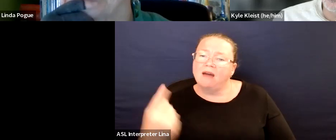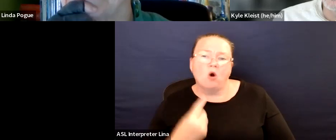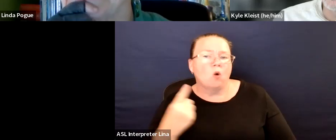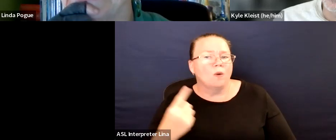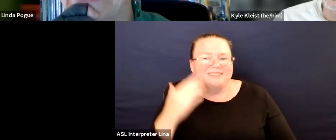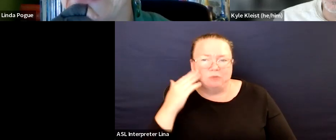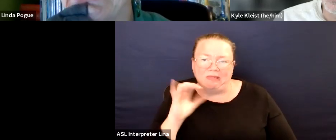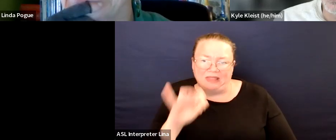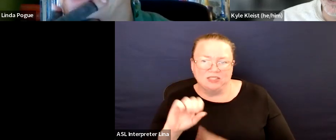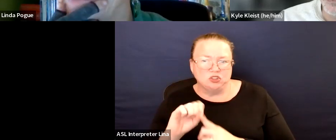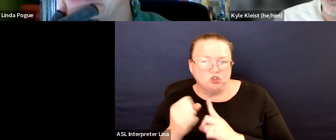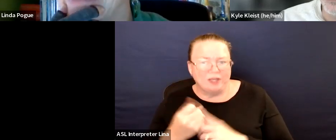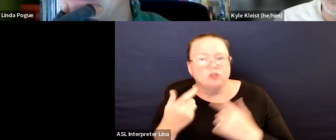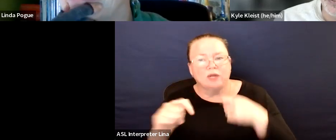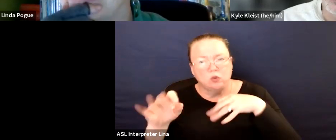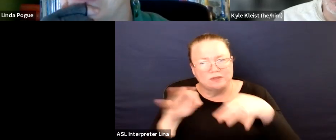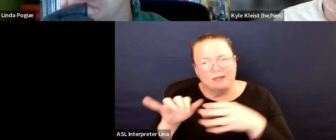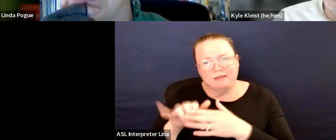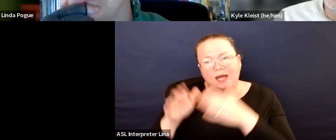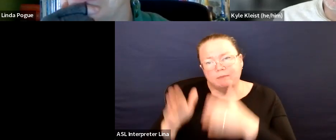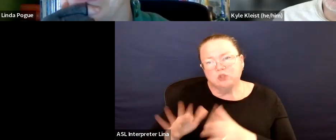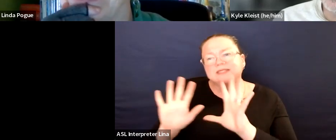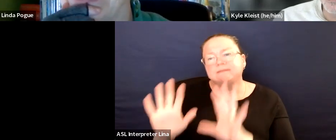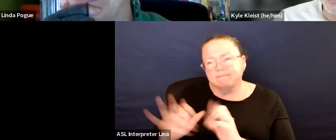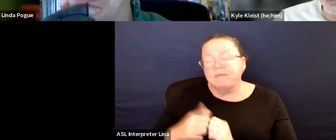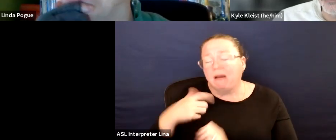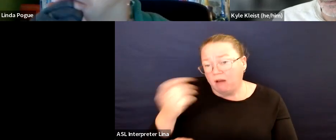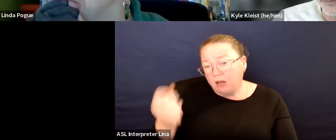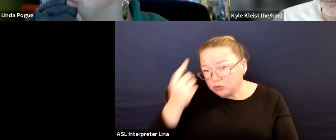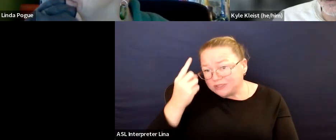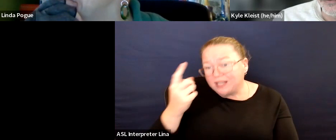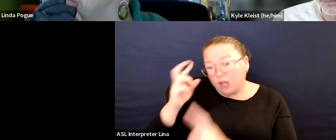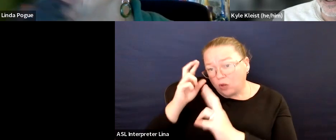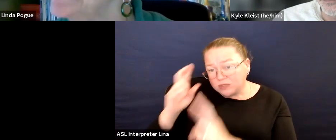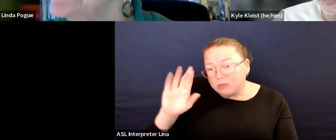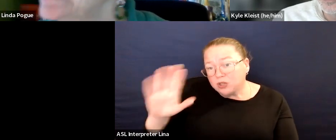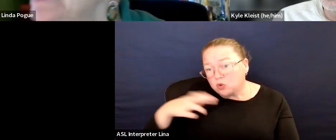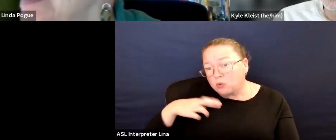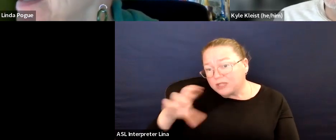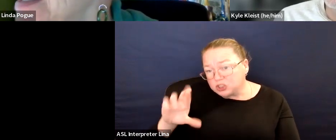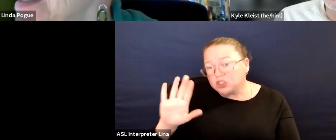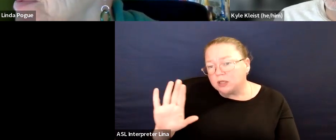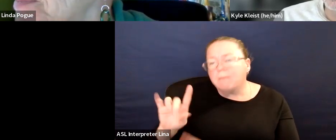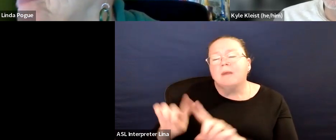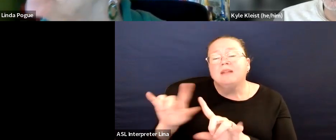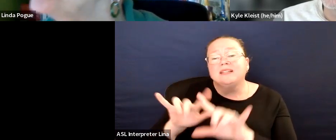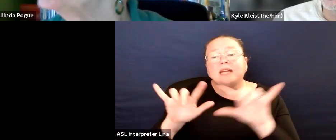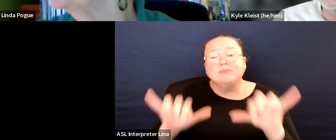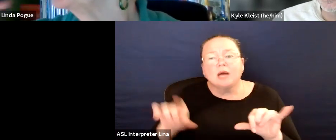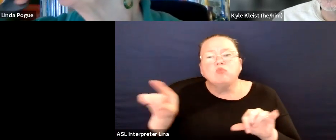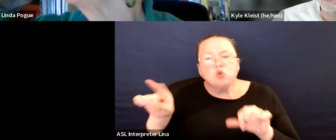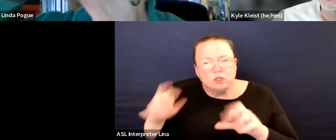that situations and I try to explain to the person, it's like, look, I understand and I respect your religious beliefs, but at the same time, you